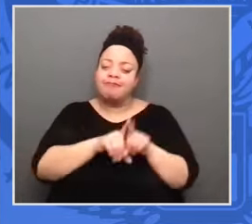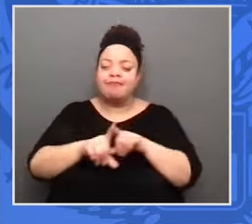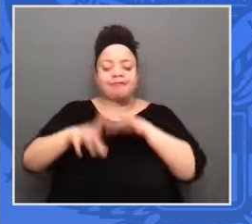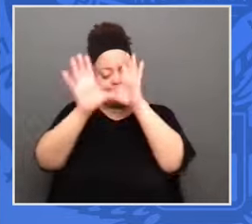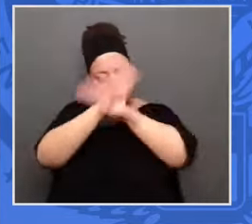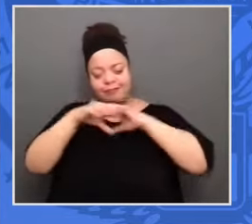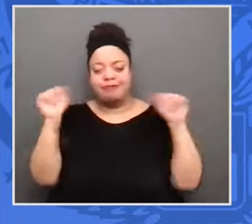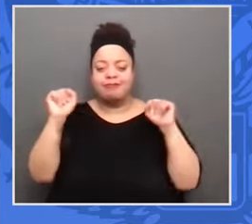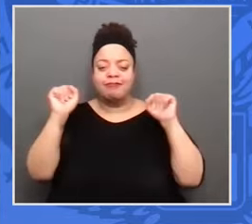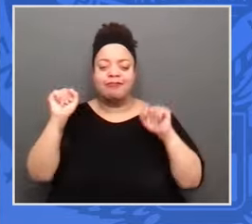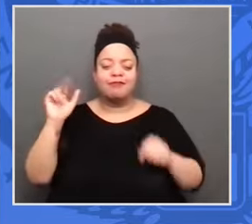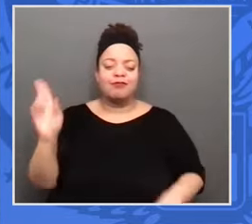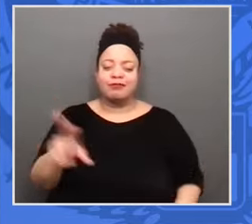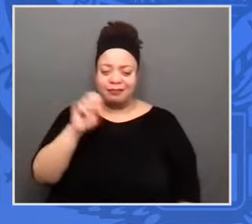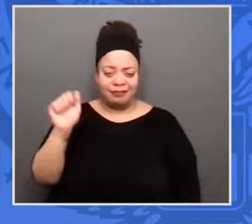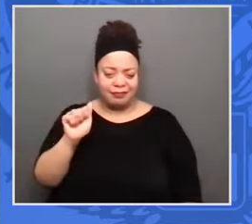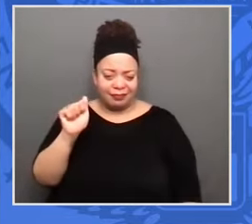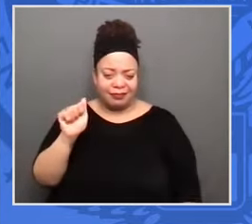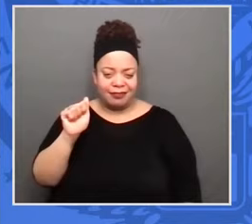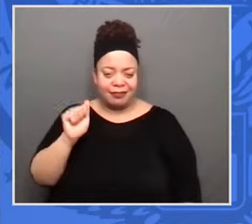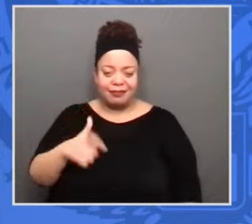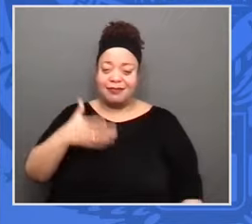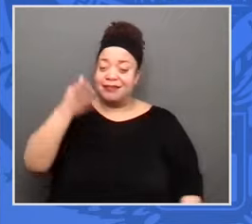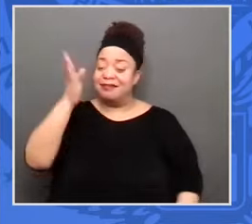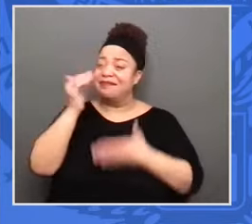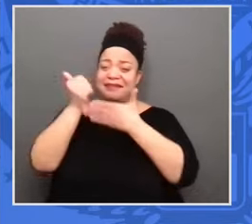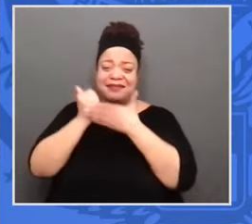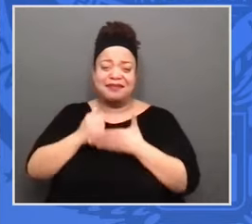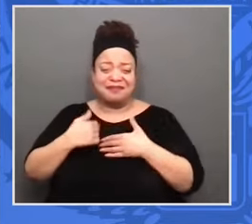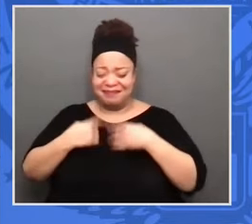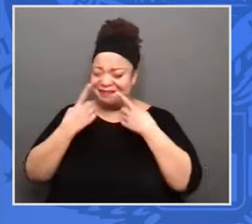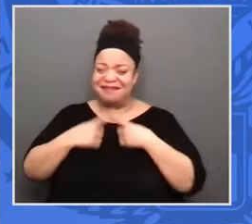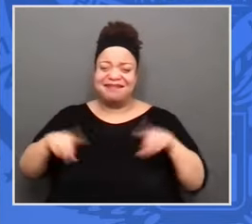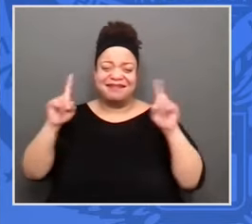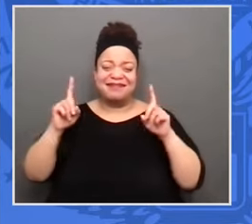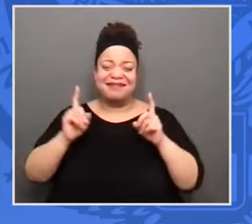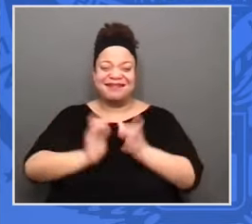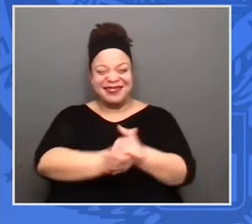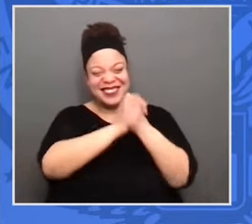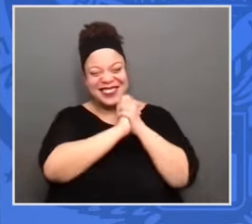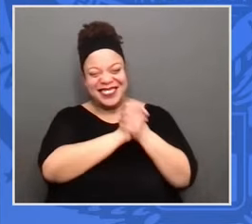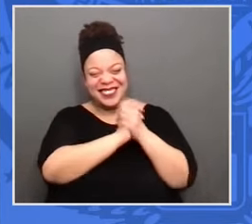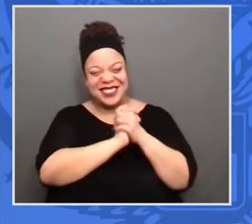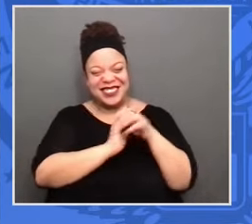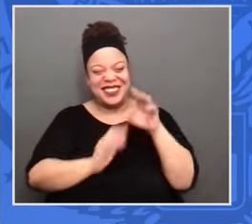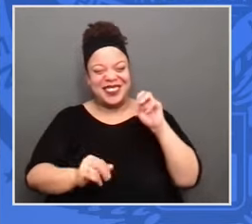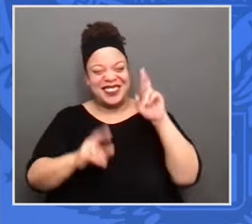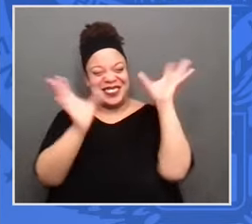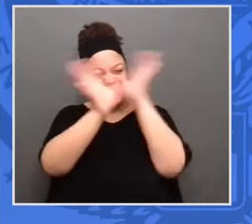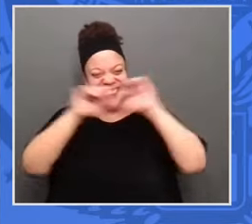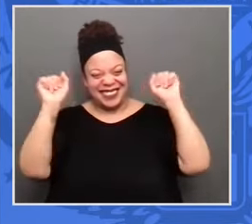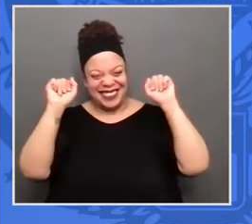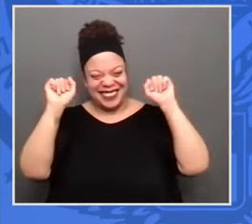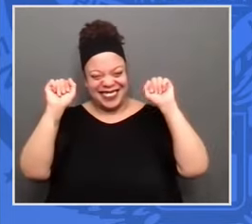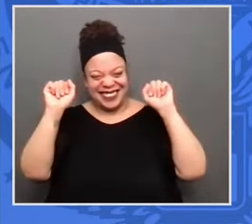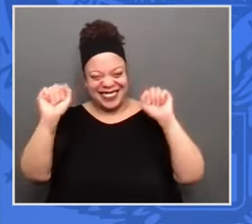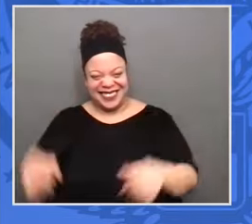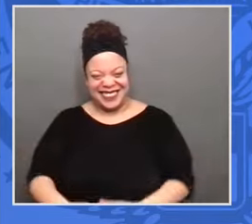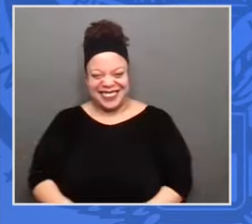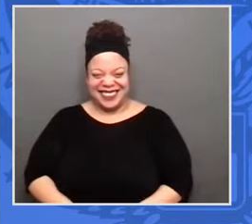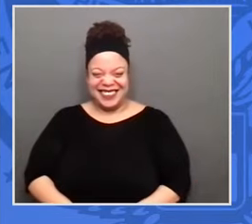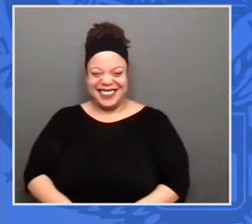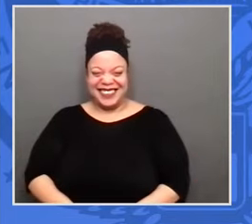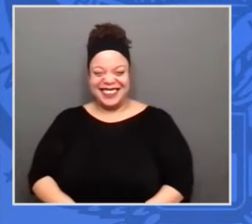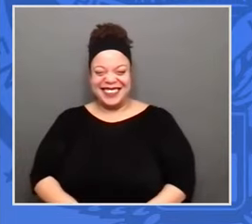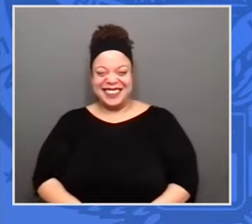Mr. President. This land is your land. The world is watching. So here's my message to those